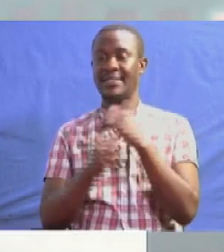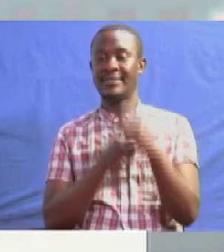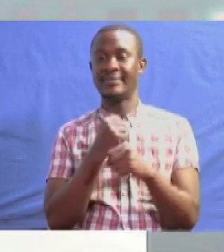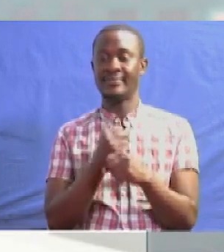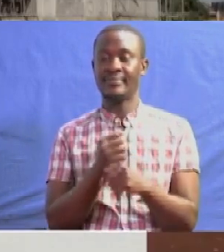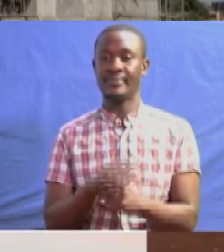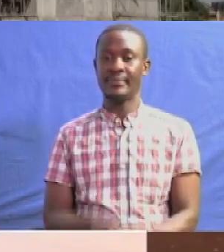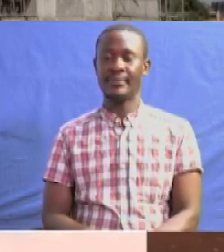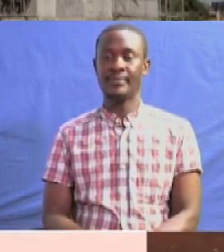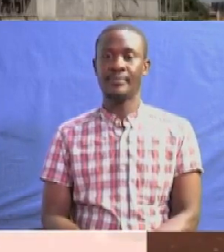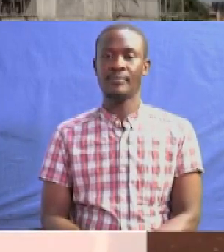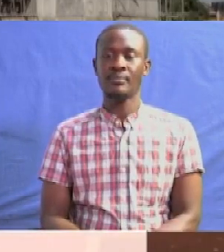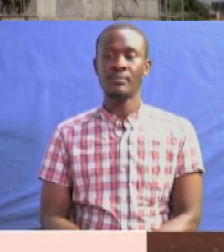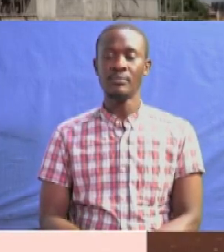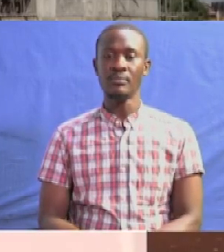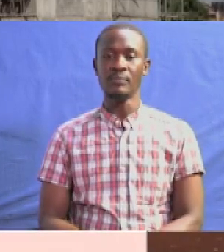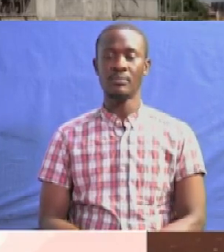reports.